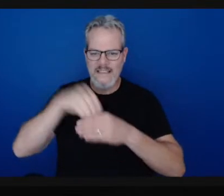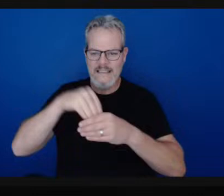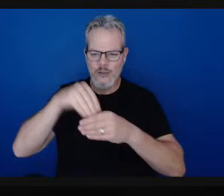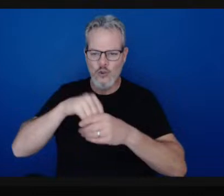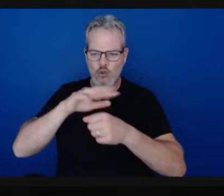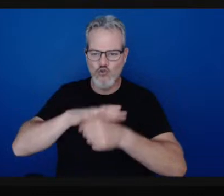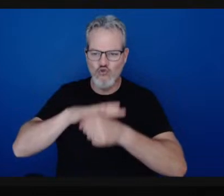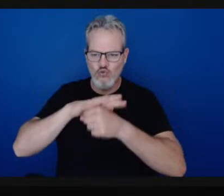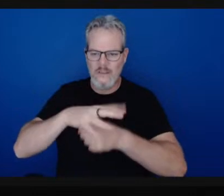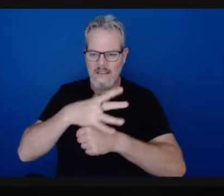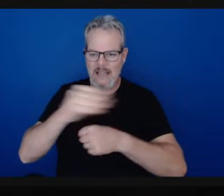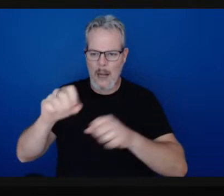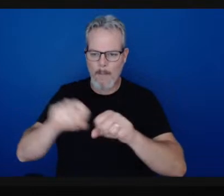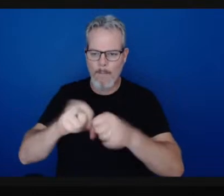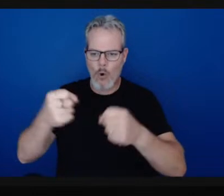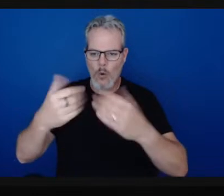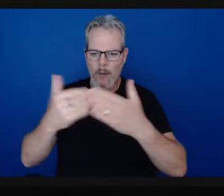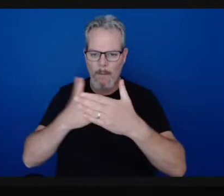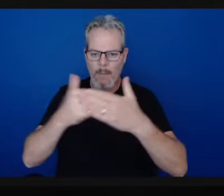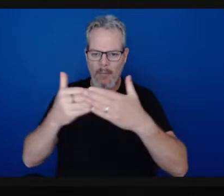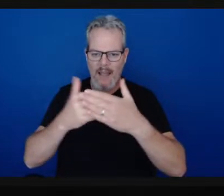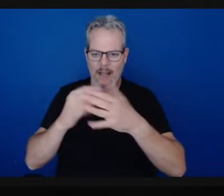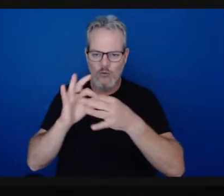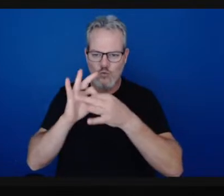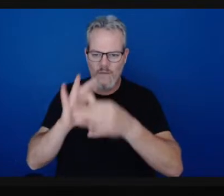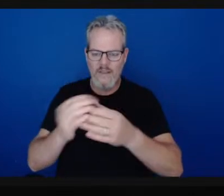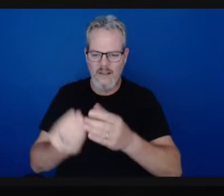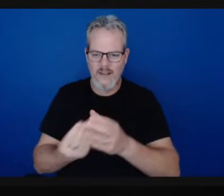this was published in 2016.